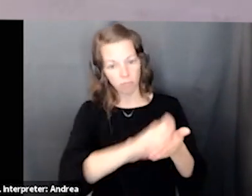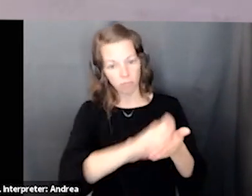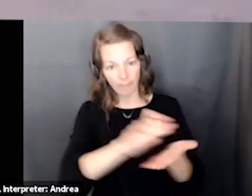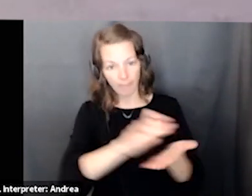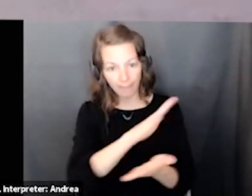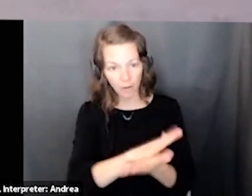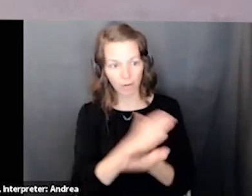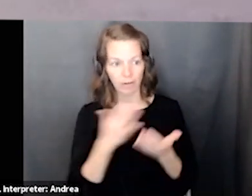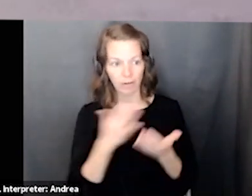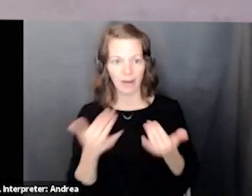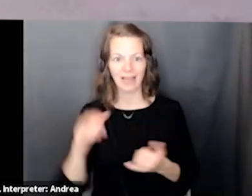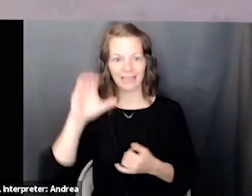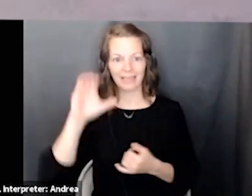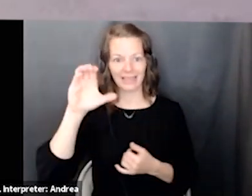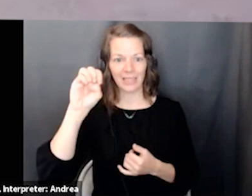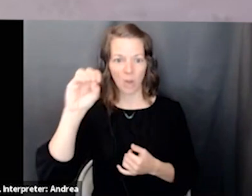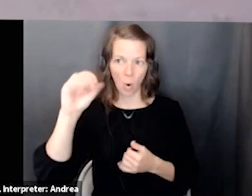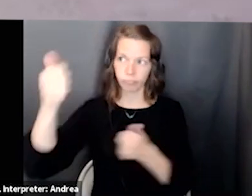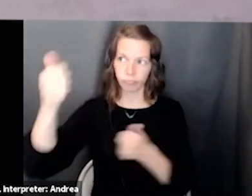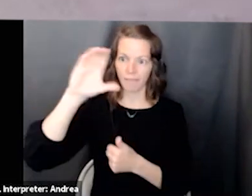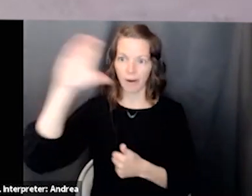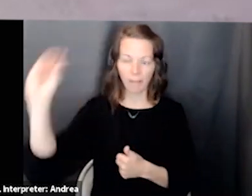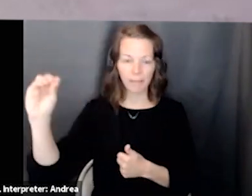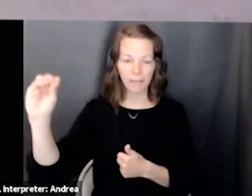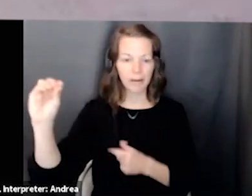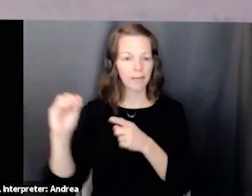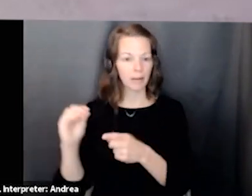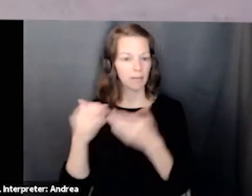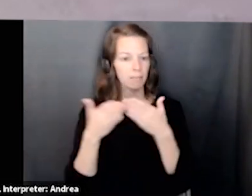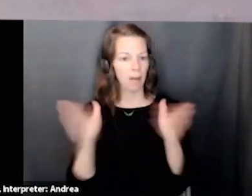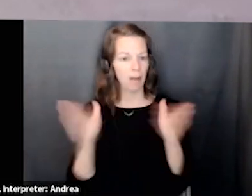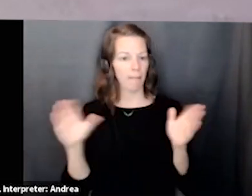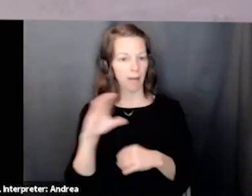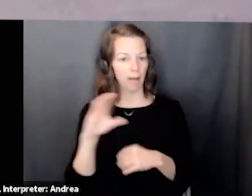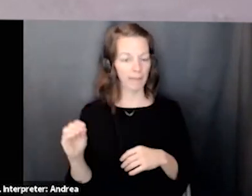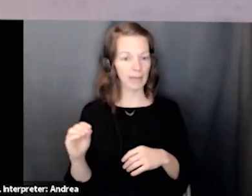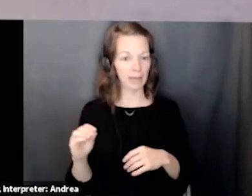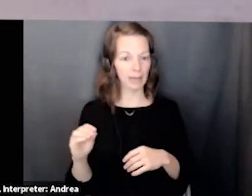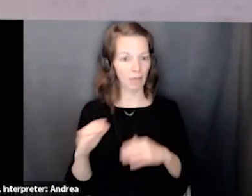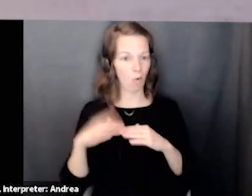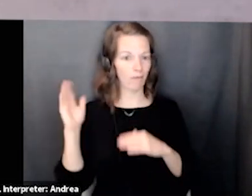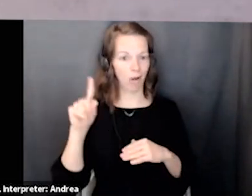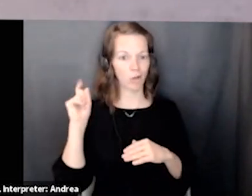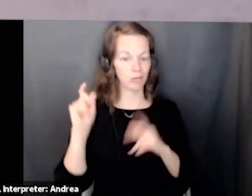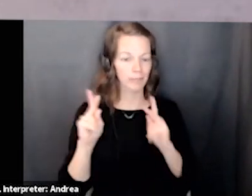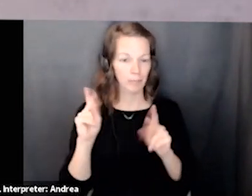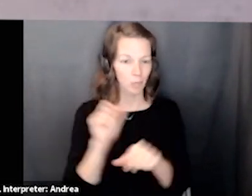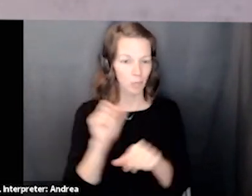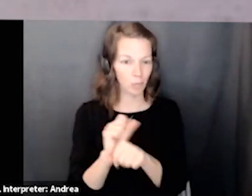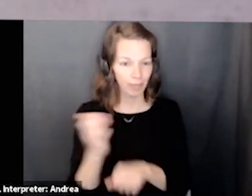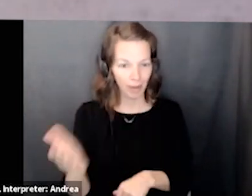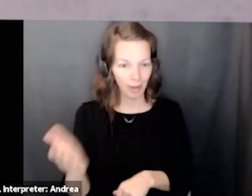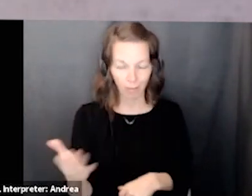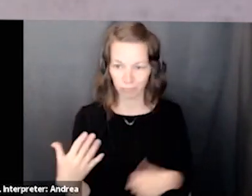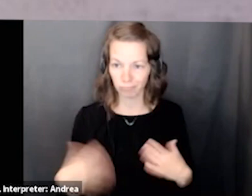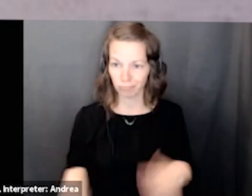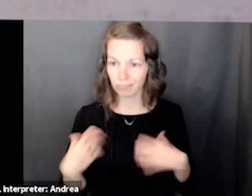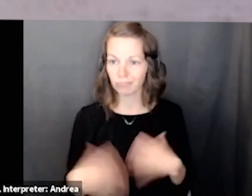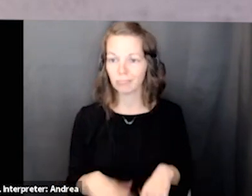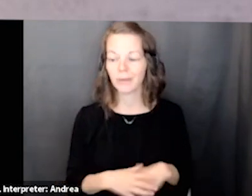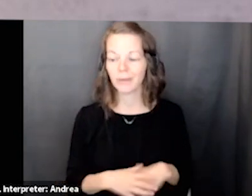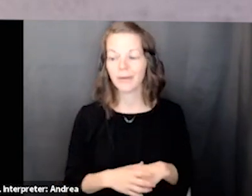know, now he's CEO of a company that has a, that's a public company, has over 100 employees. Wow. You know, and